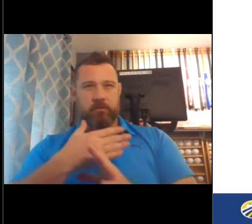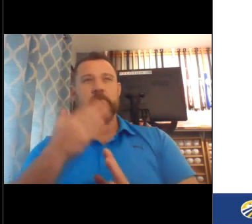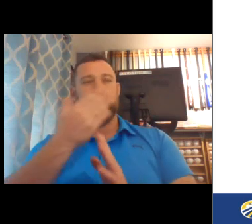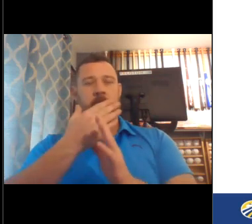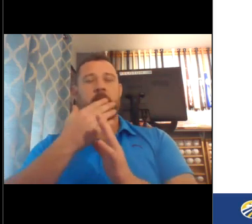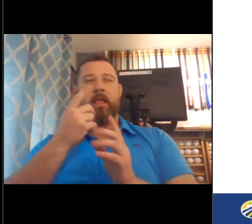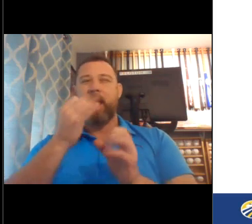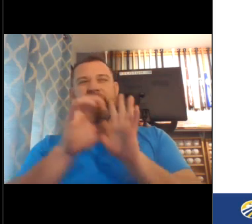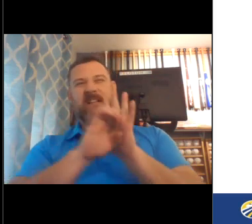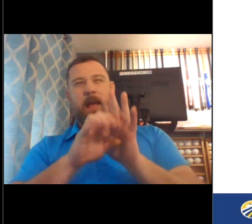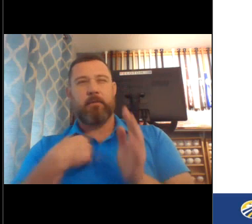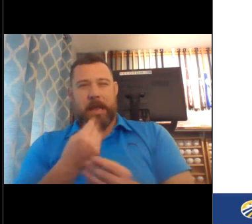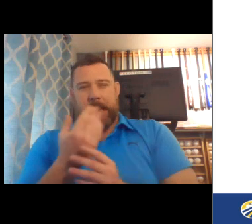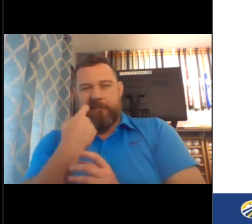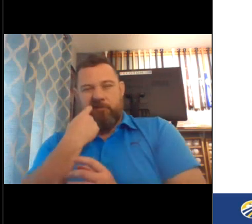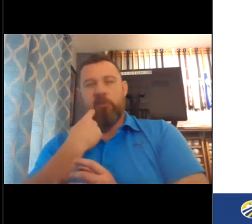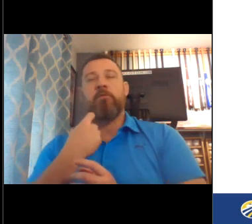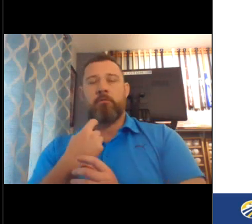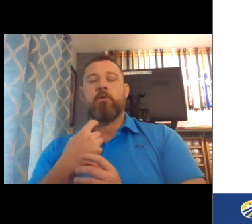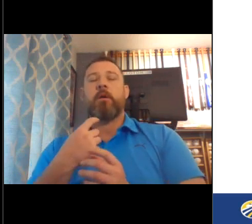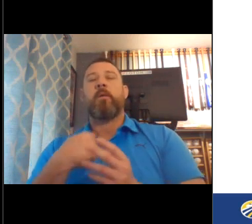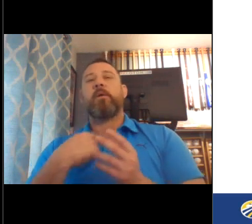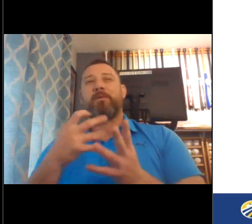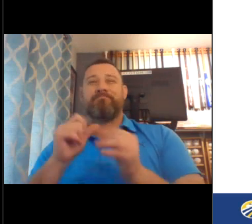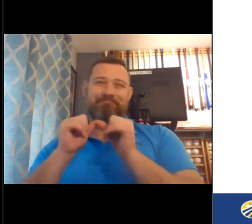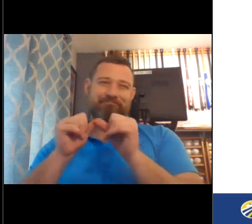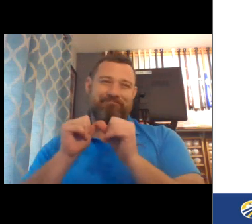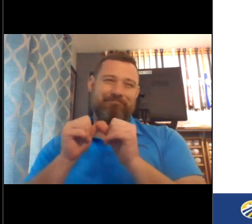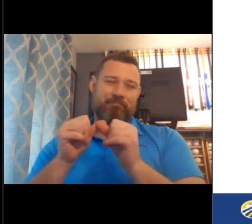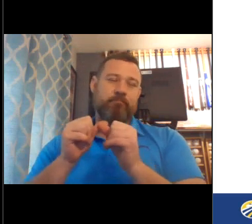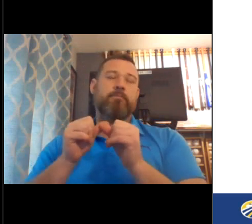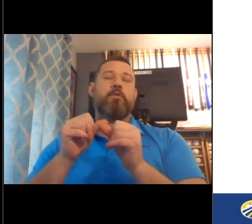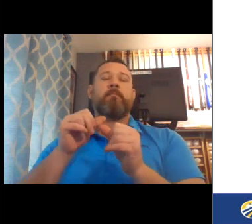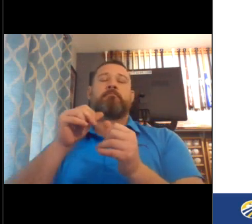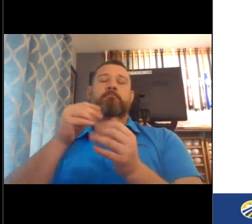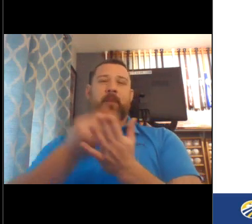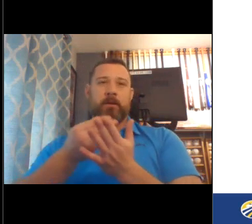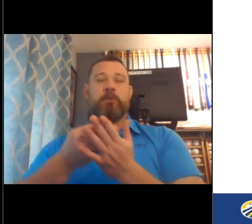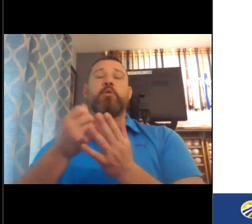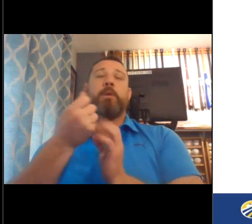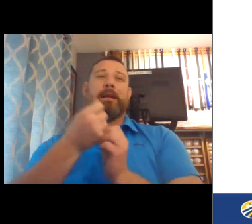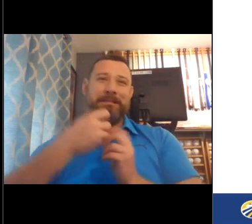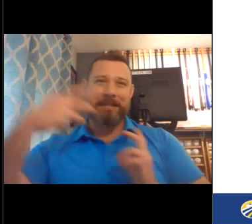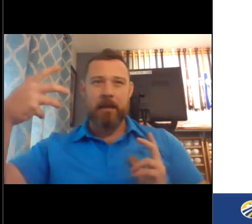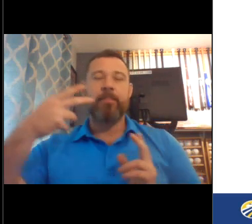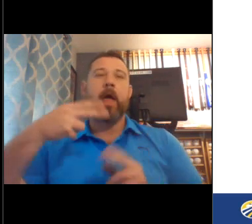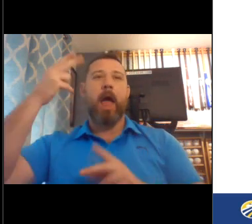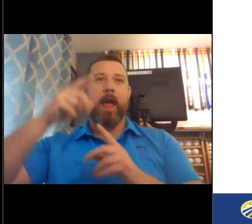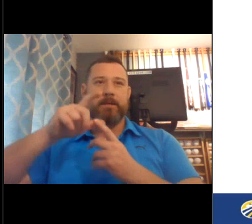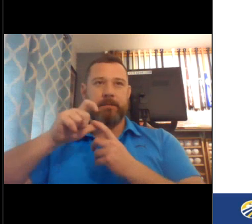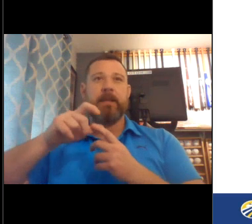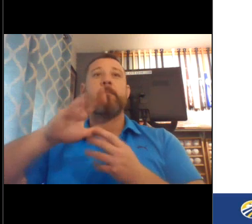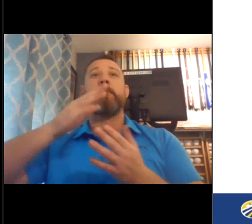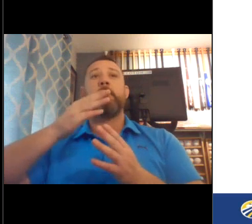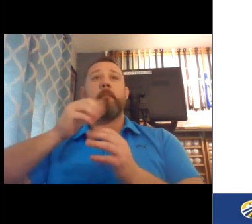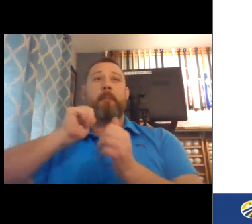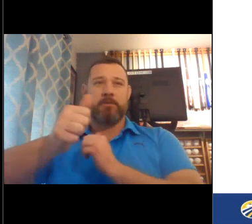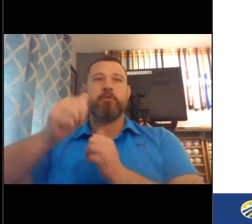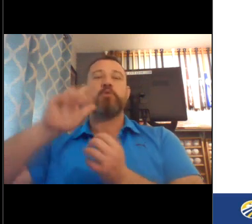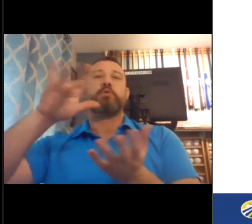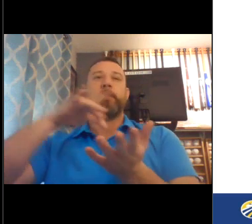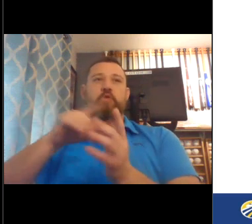earlier. And we want to advance the longer-term funding strategy to extend high-speed rail beyond the Central Valley to the Bay Area as